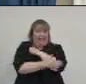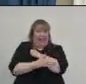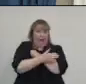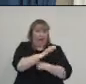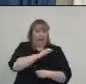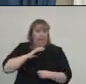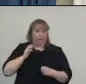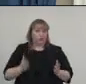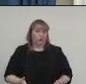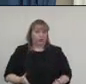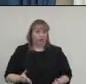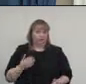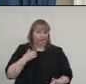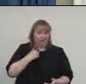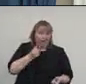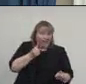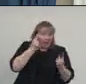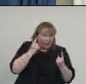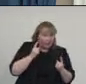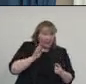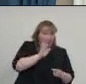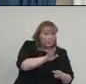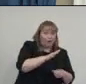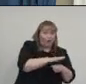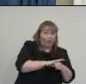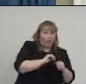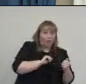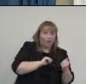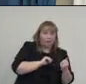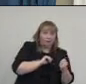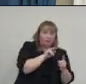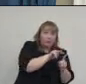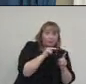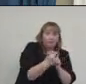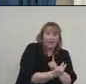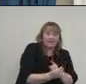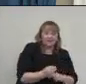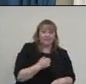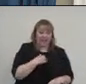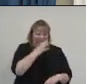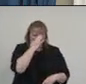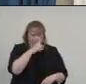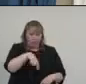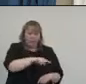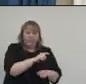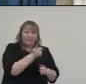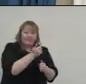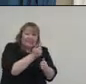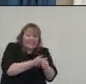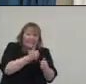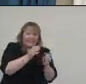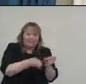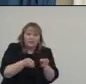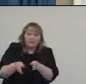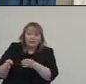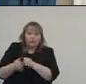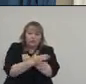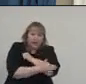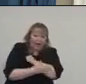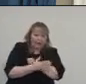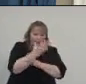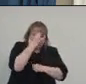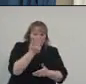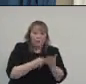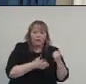get it. I know where you're at. I uniquely understand that counties know how to get the work done. They've known what is best for their